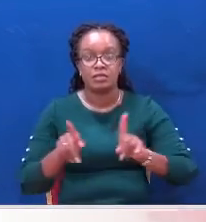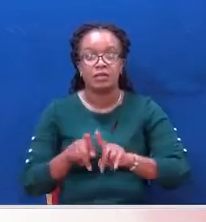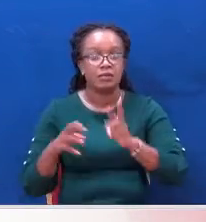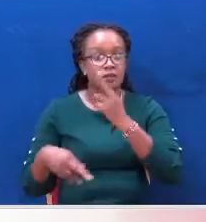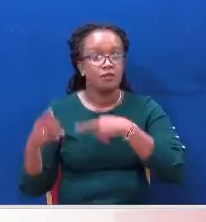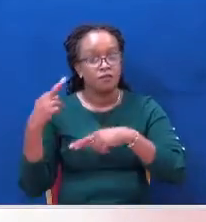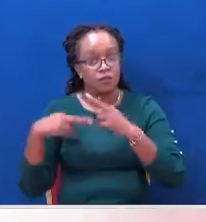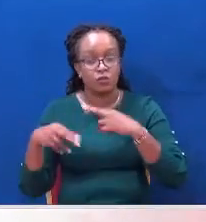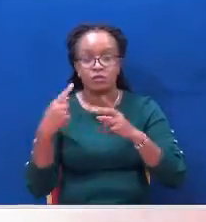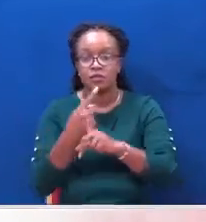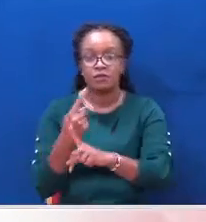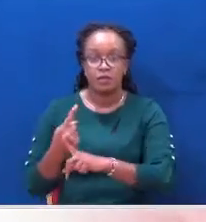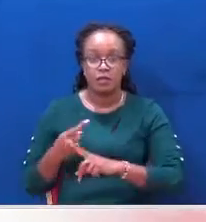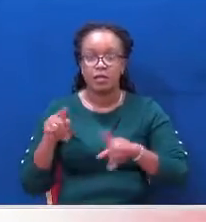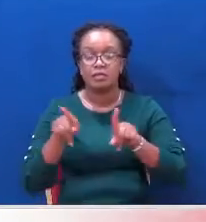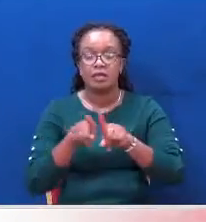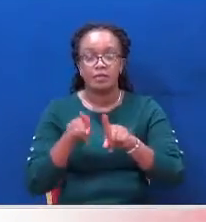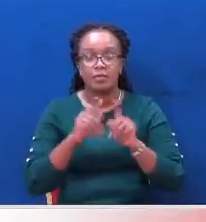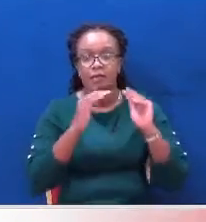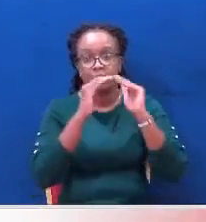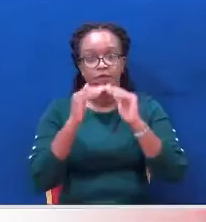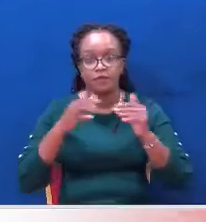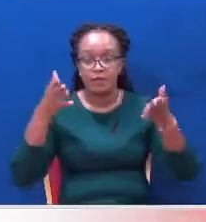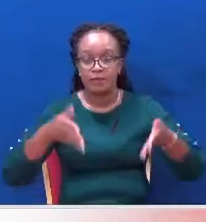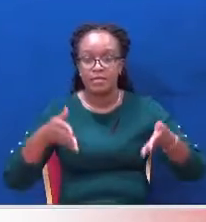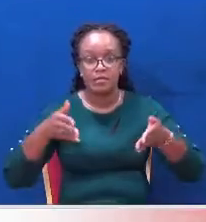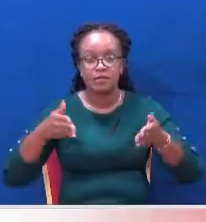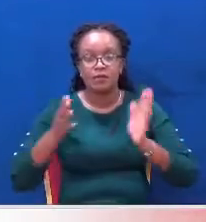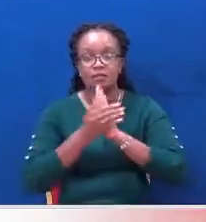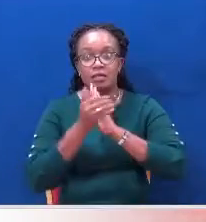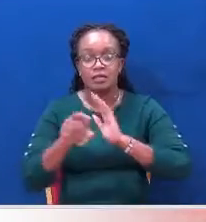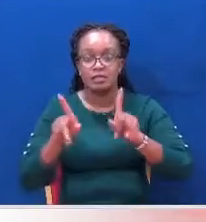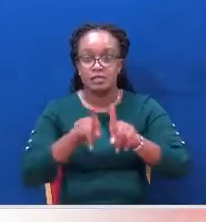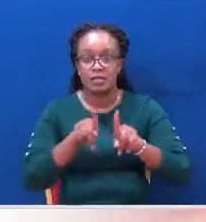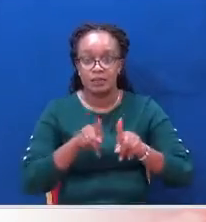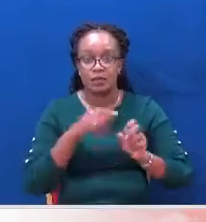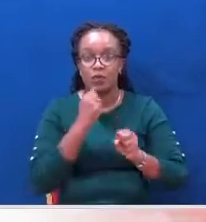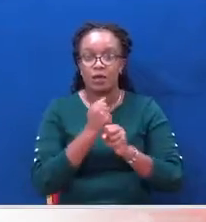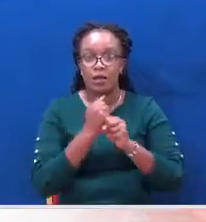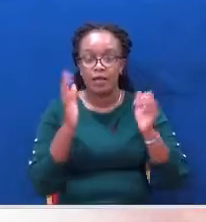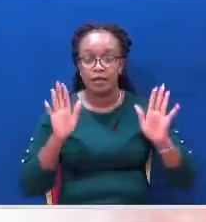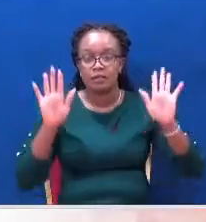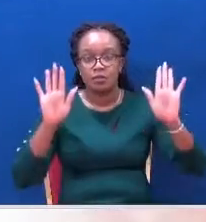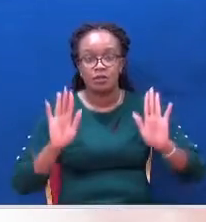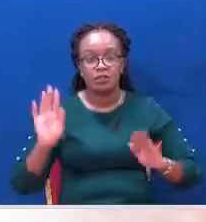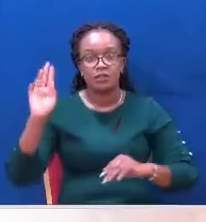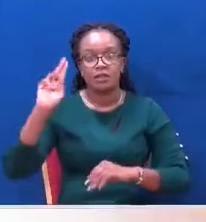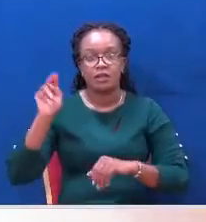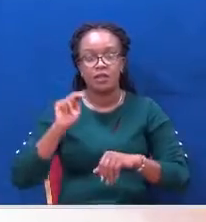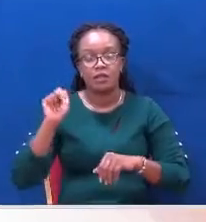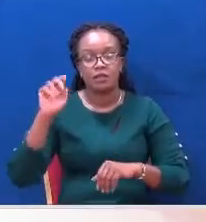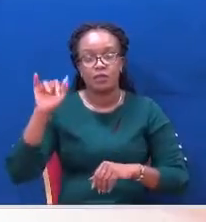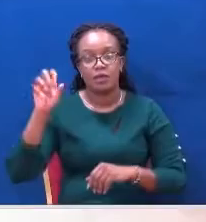and also the level of availability of skills and personnel necessary for the national service duty. The NYS